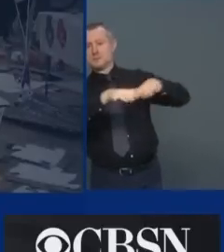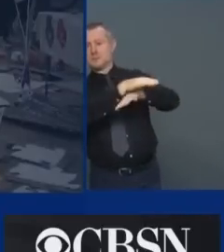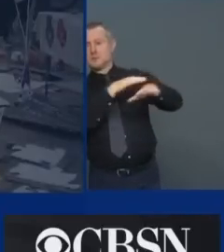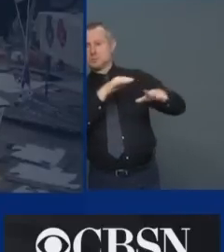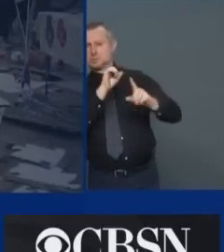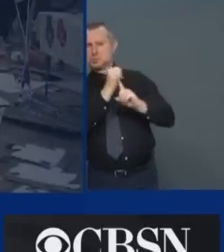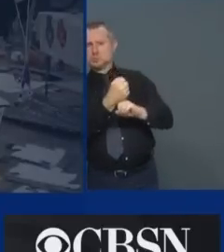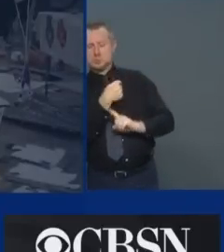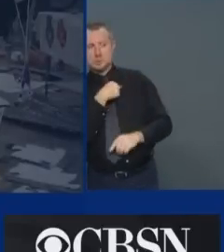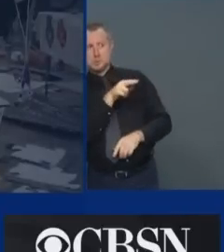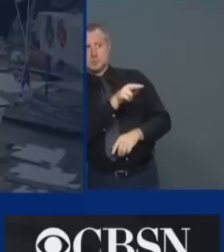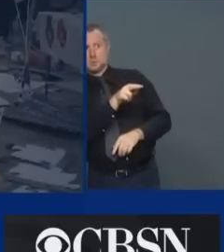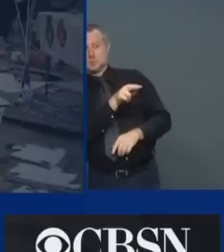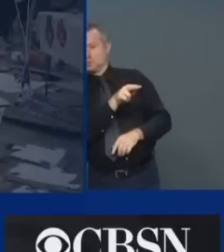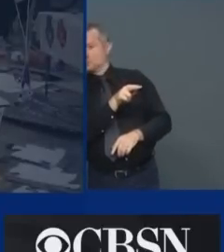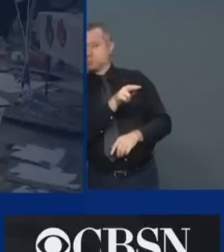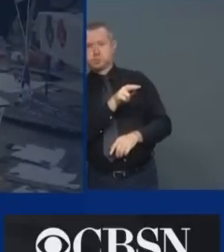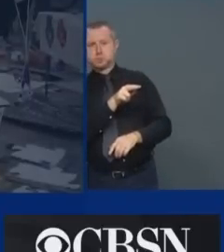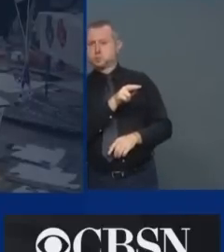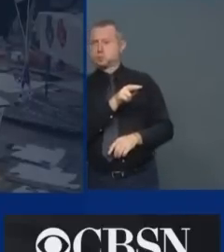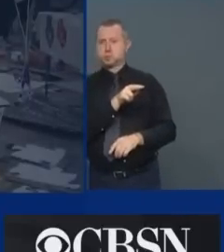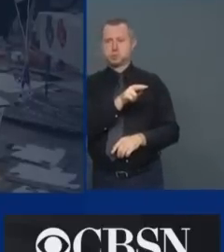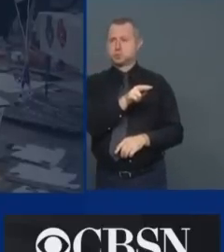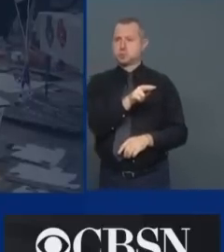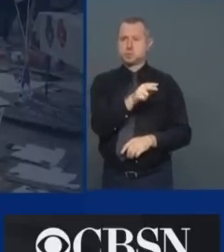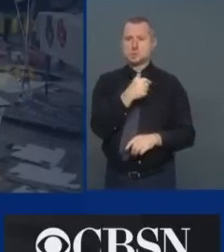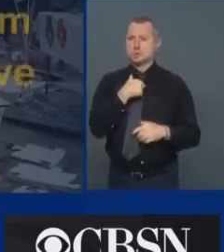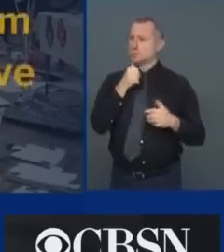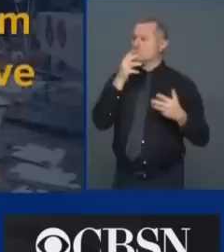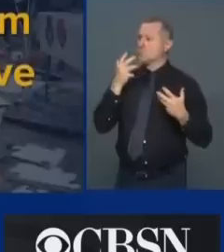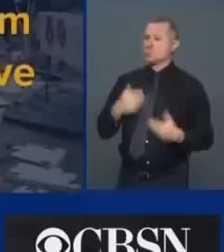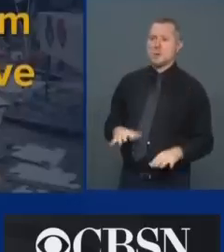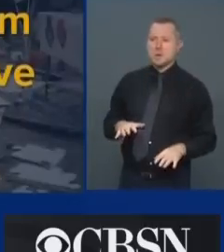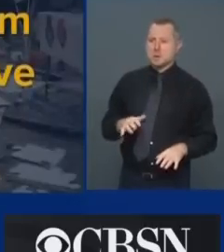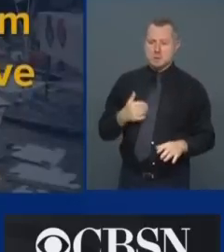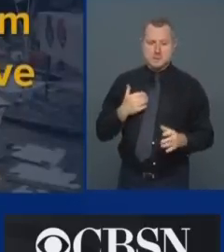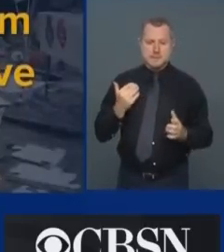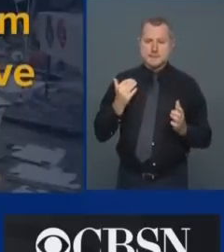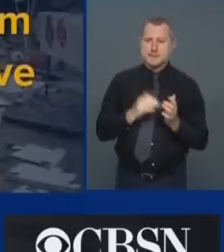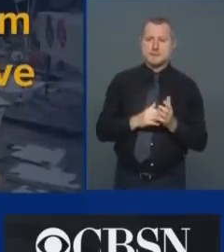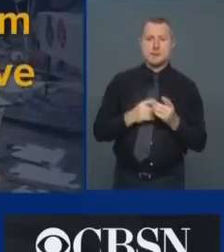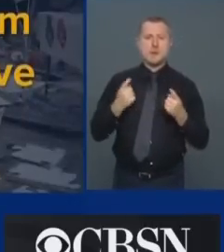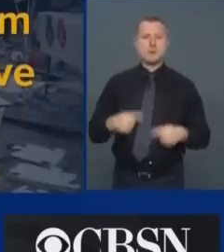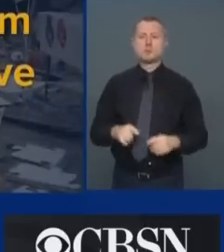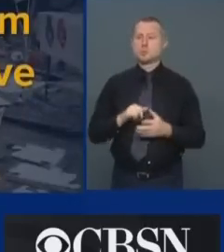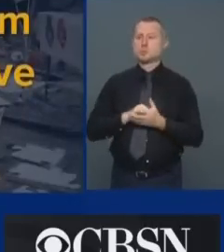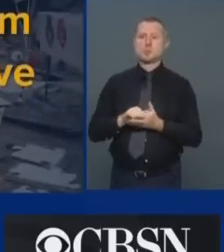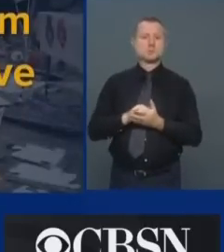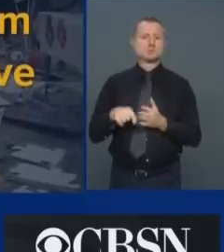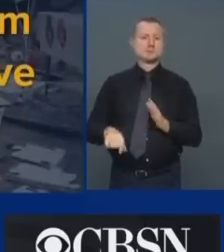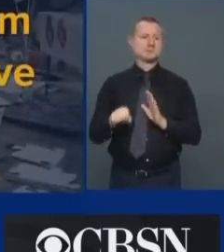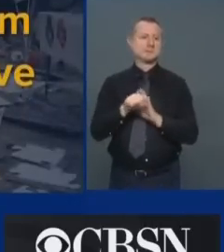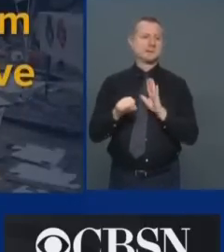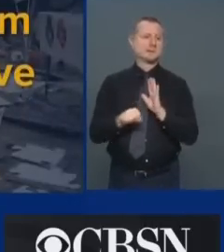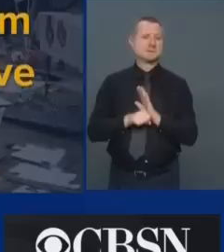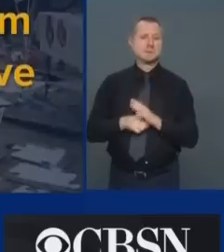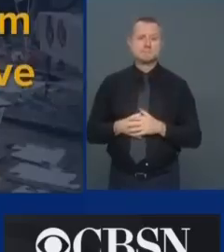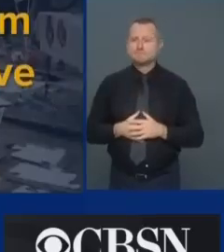And God forbid anything like that happened in this state.